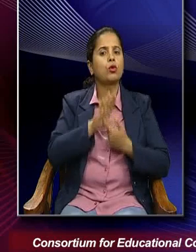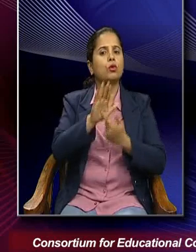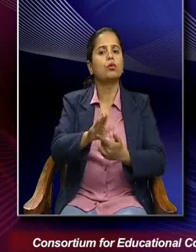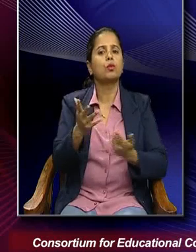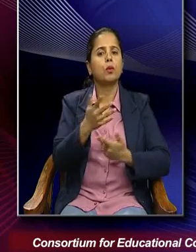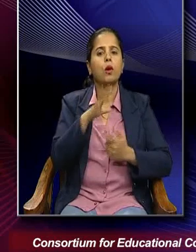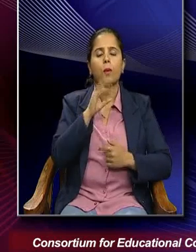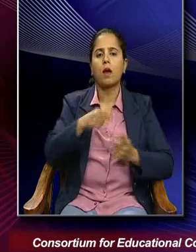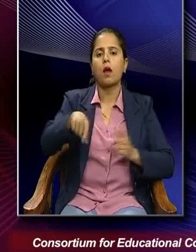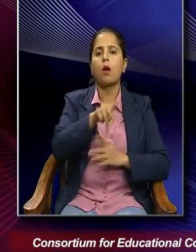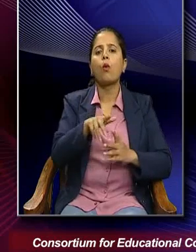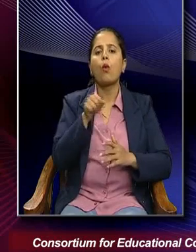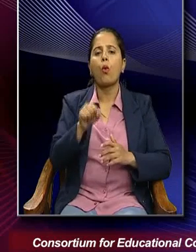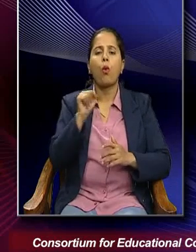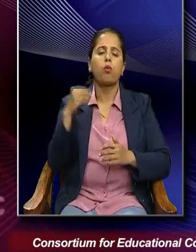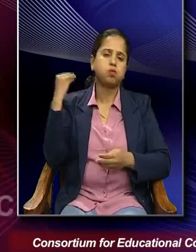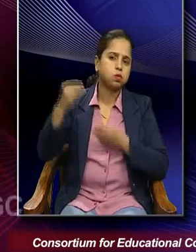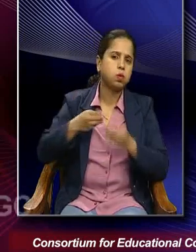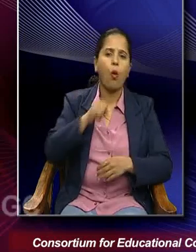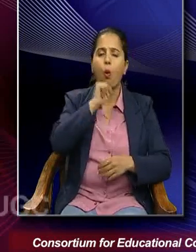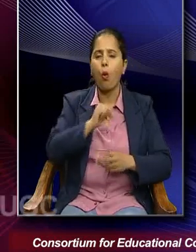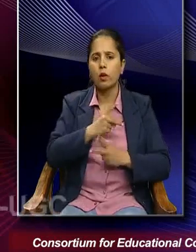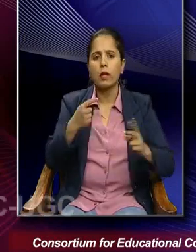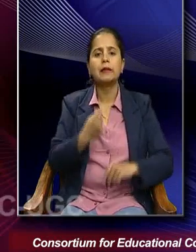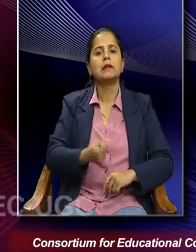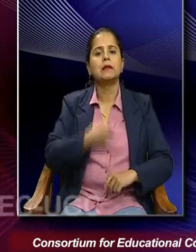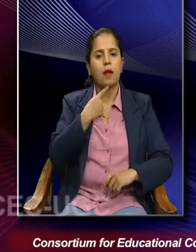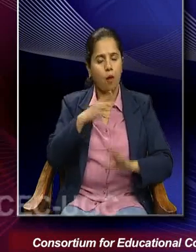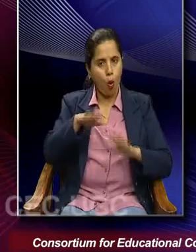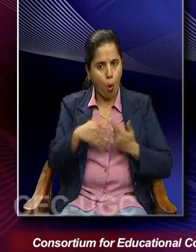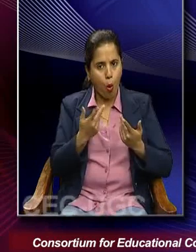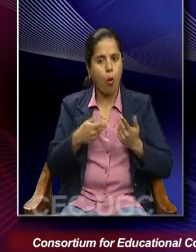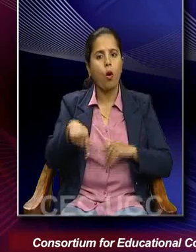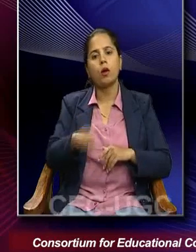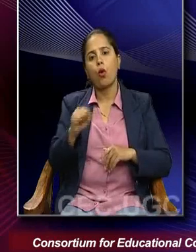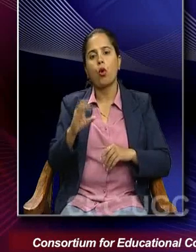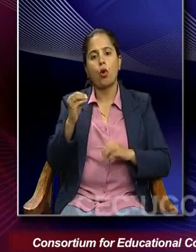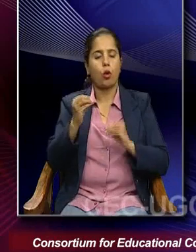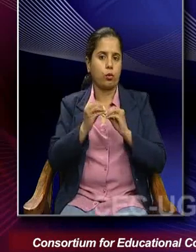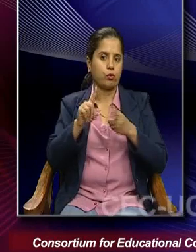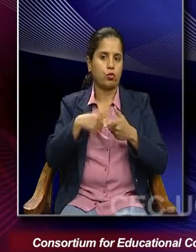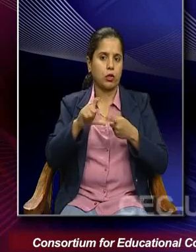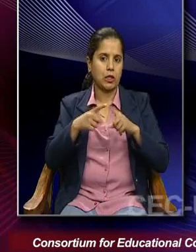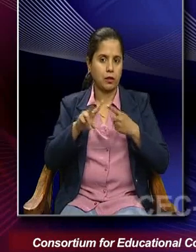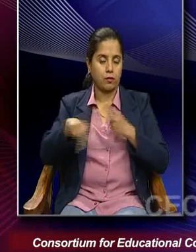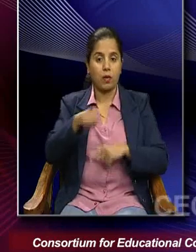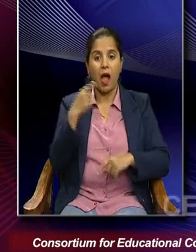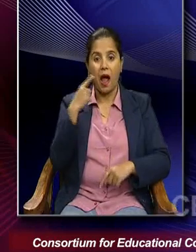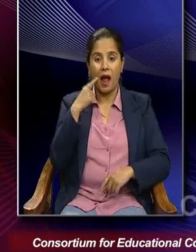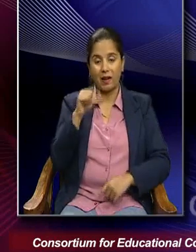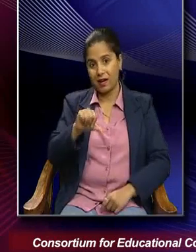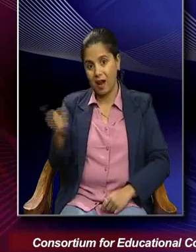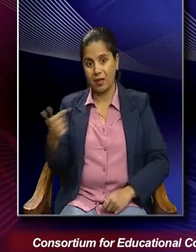you immediately slap at it without thinking of others. It is unpredictable, it